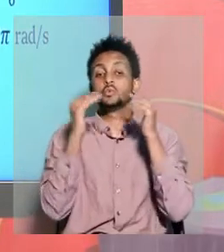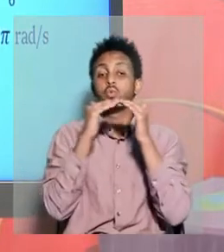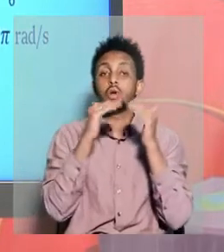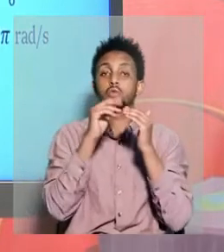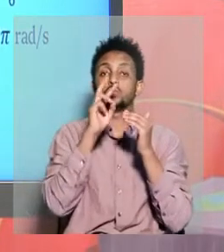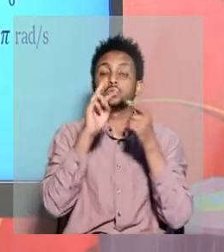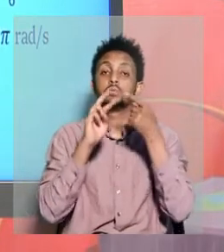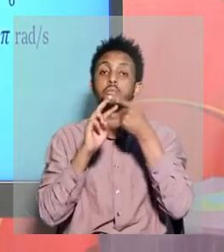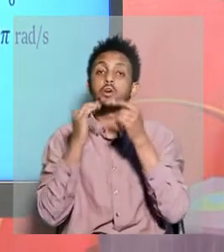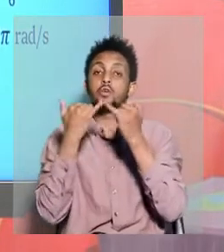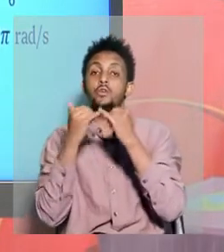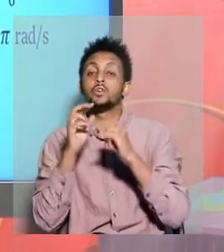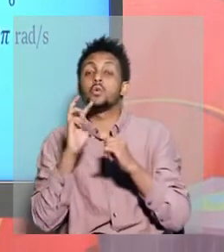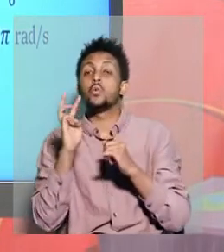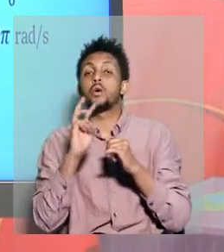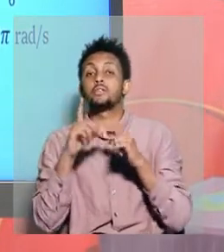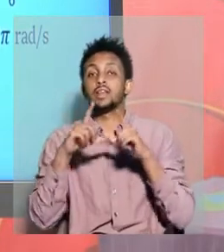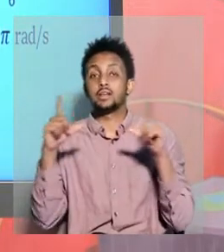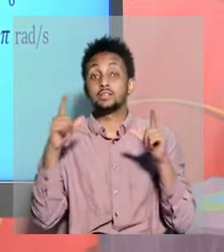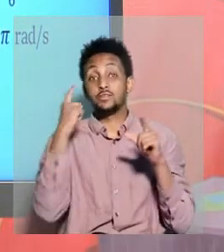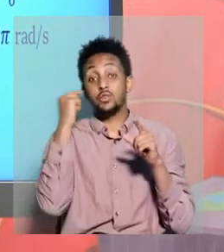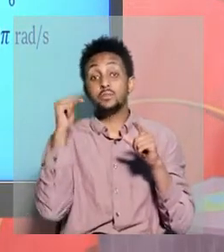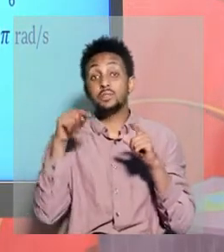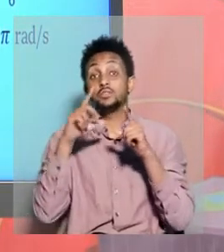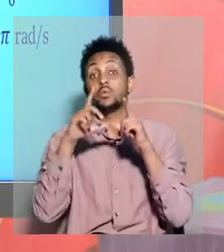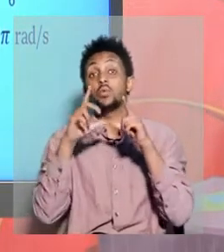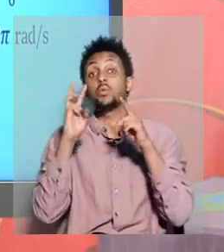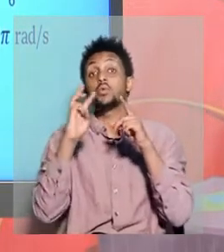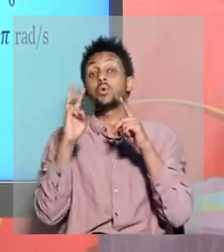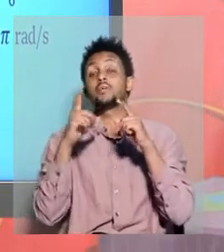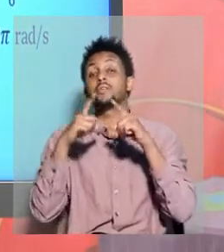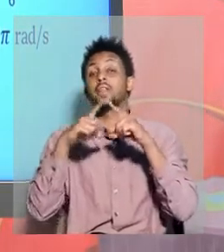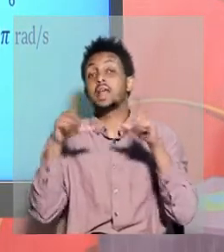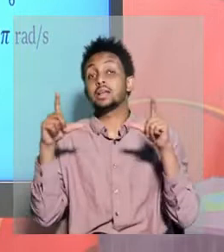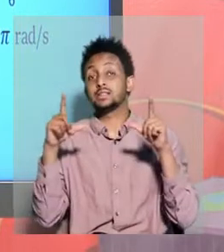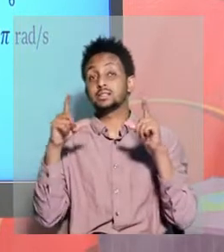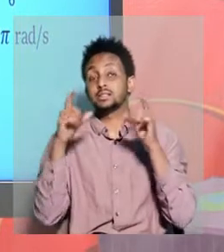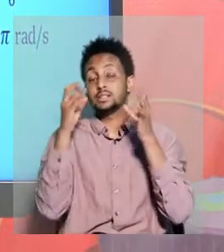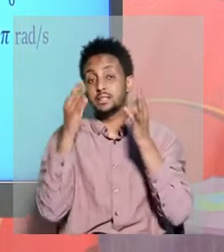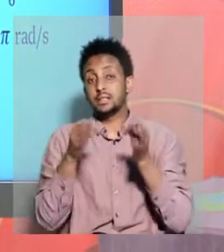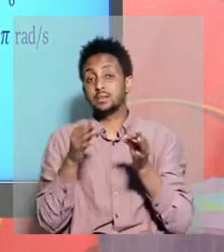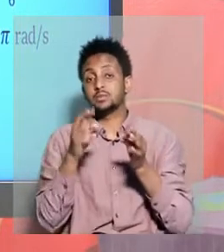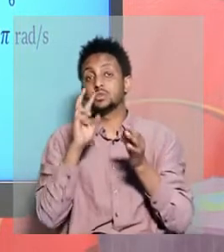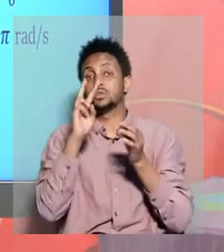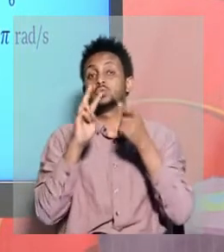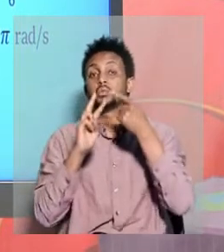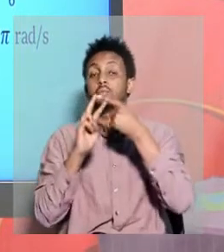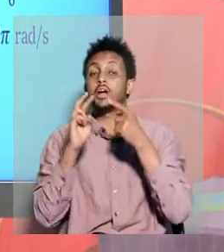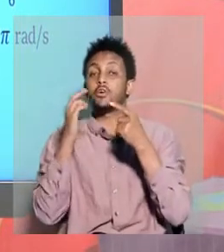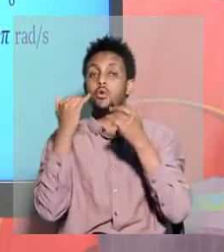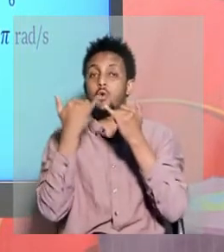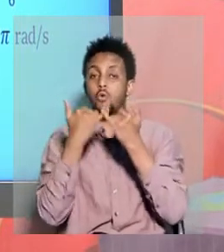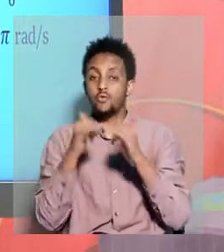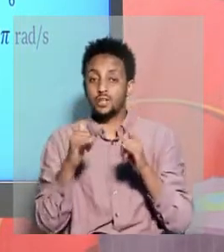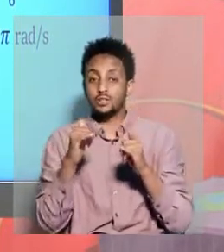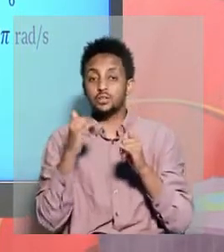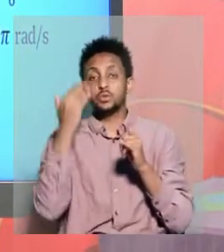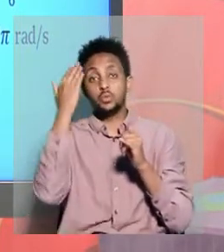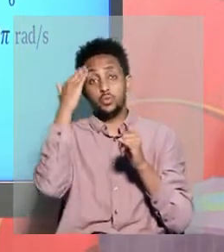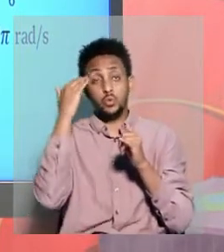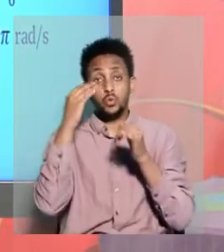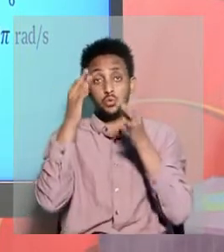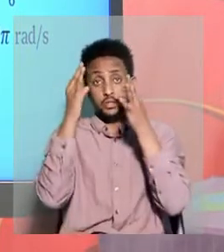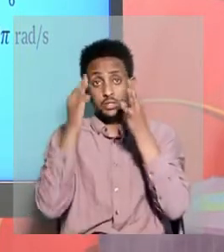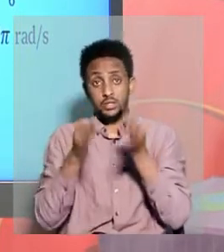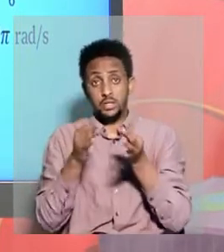to 2 pi over wavelengths. From this, wavelengths can be determined as 2 pi over, since we have already